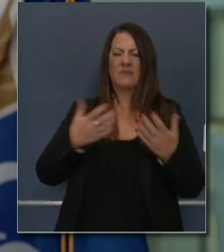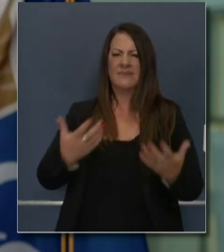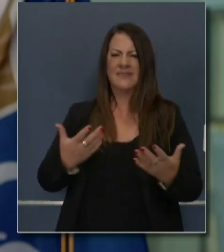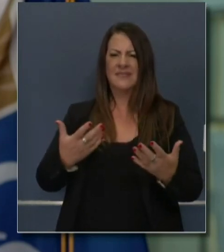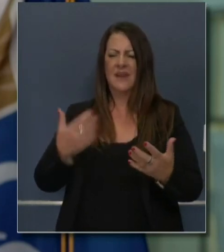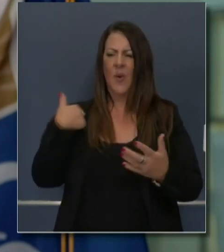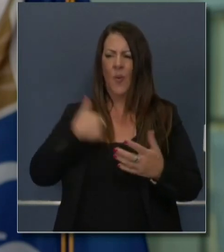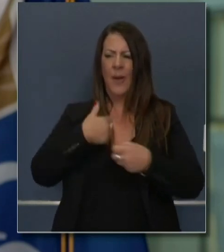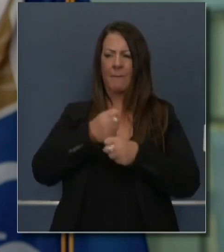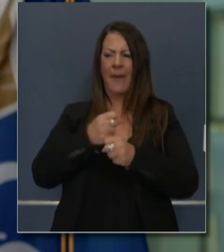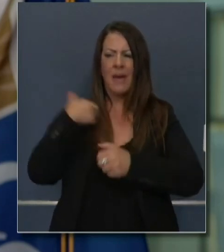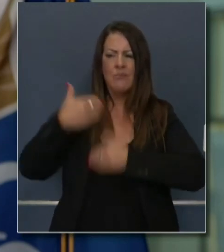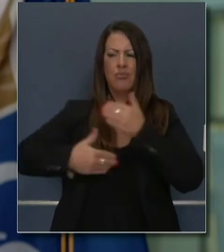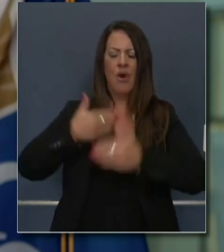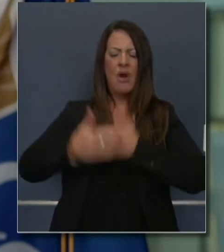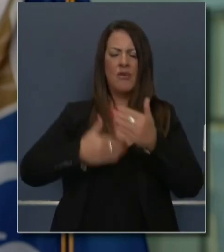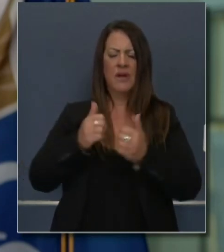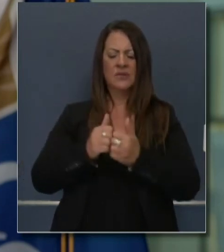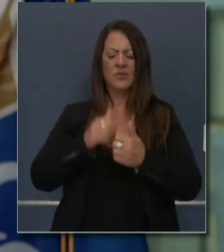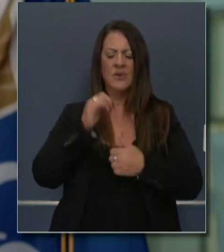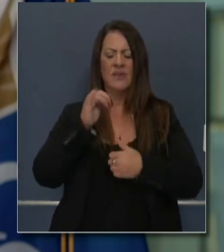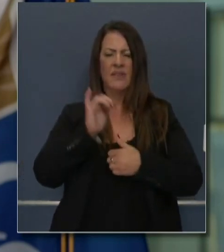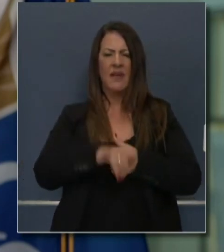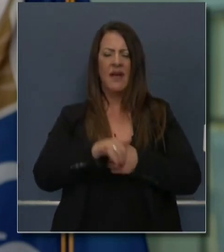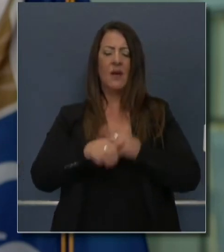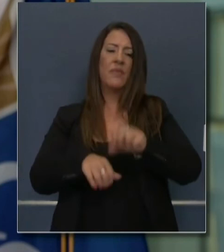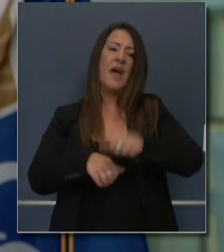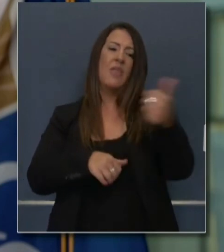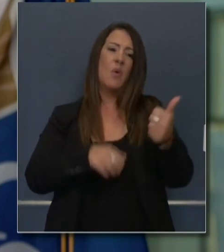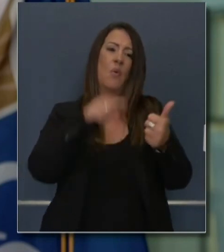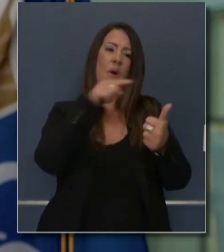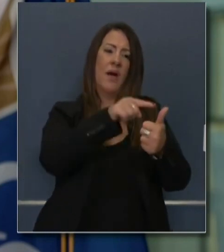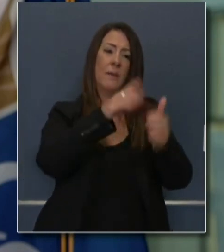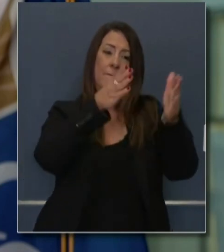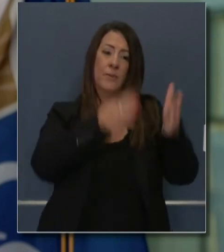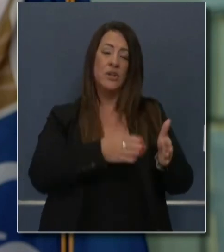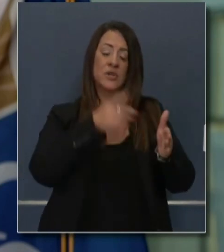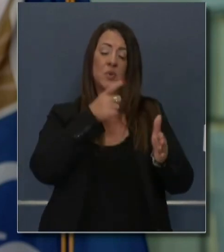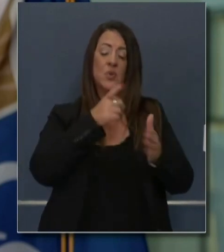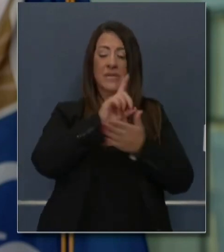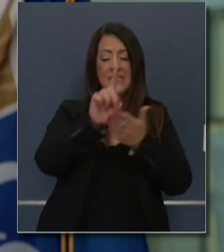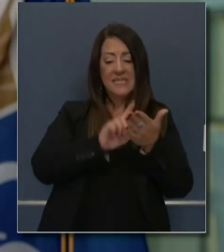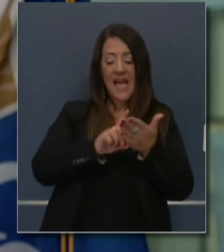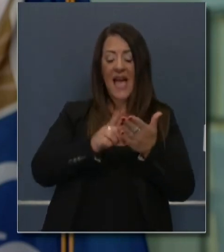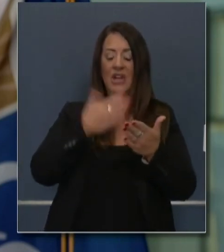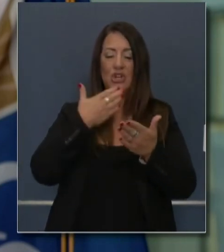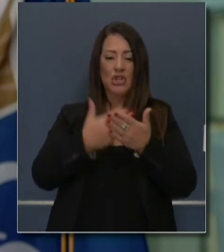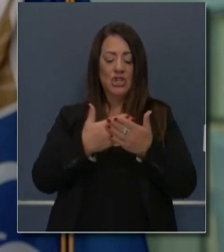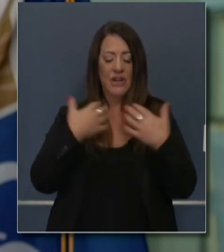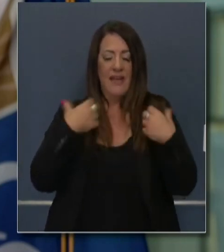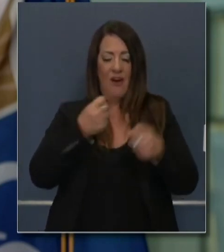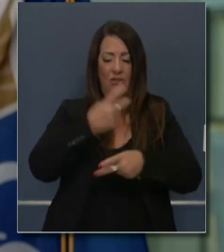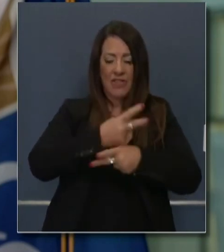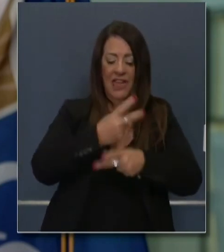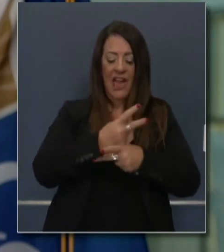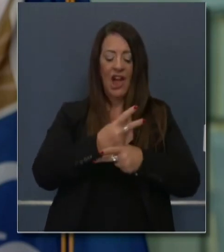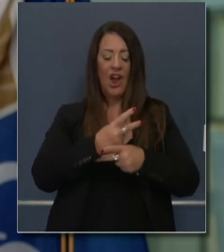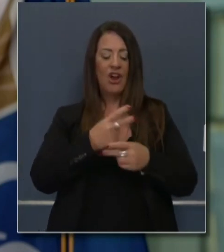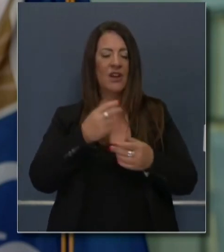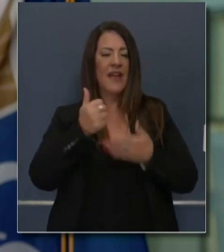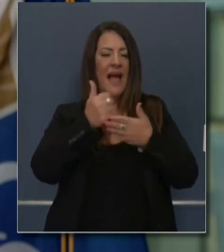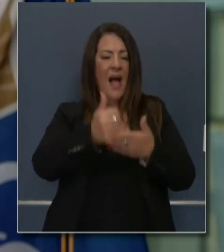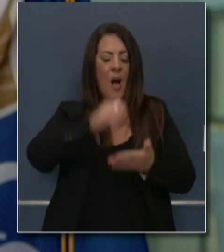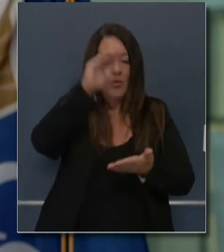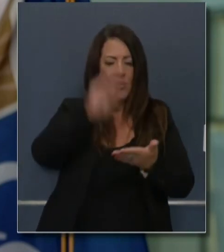this country. And another that actually helped design it and helped build it and wants to create a more competitive environment to drive down costs